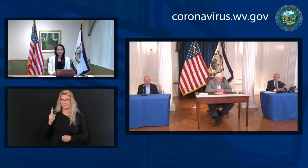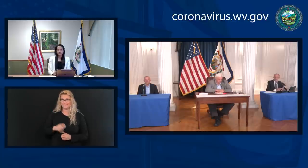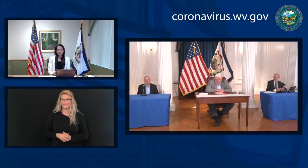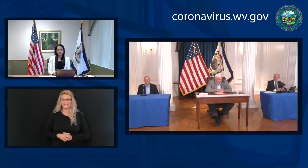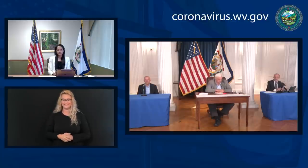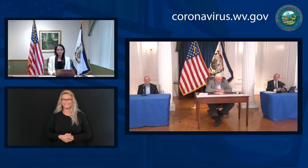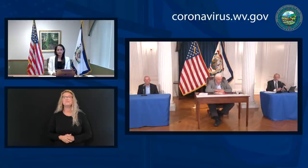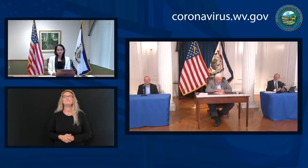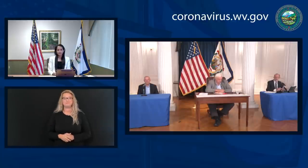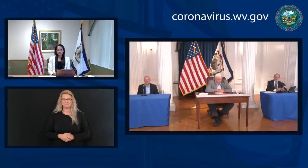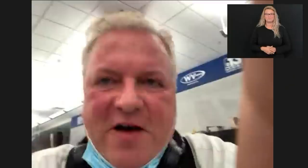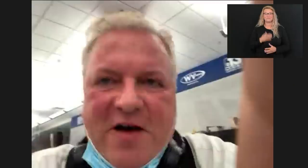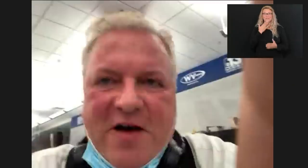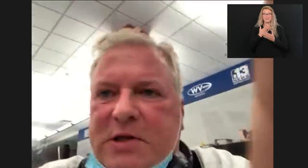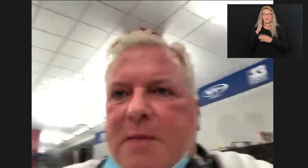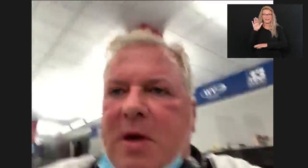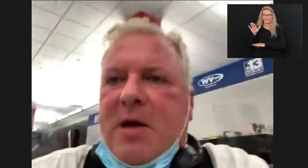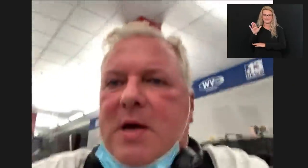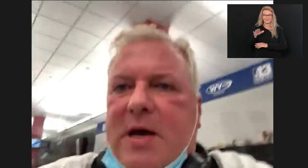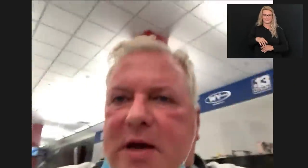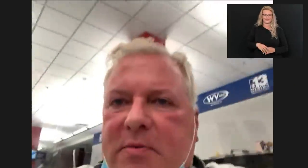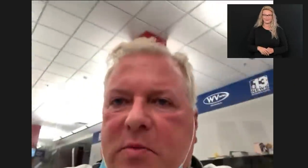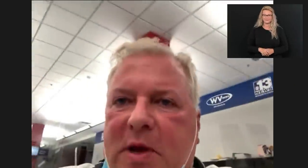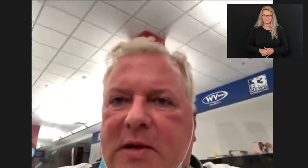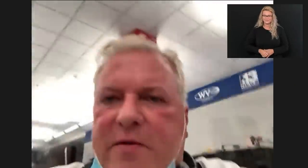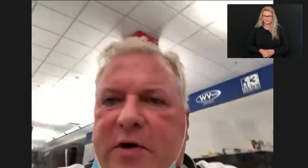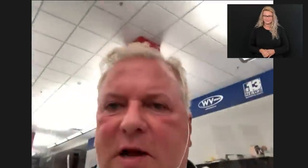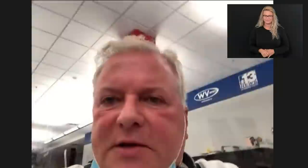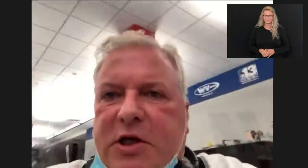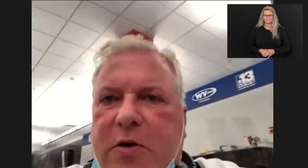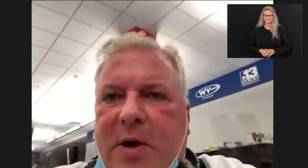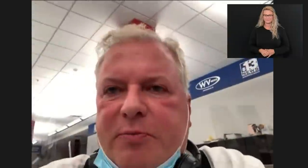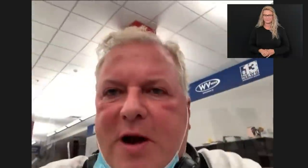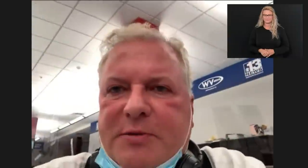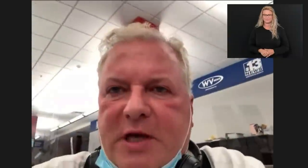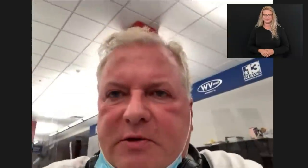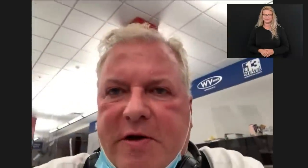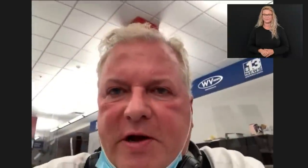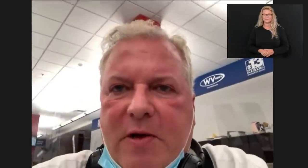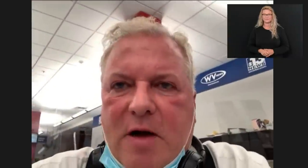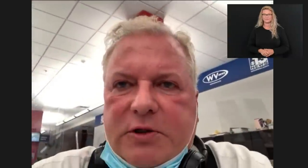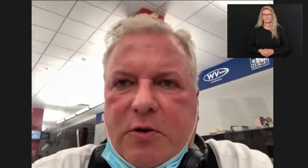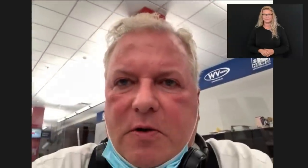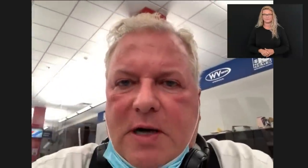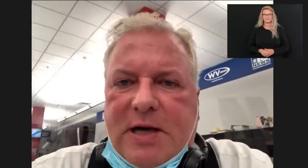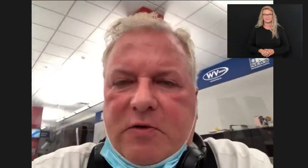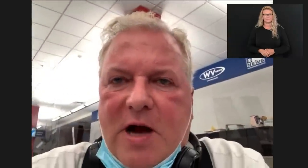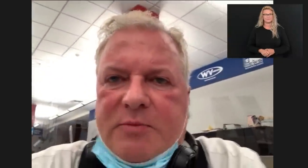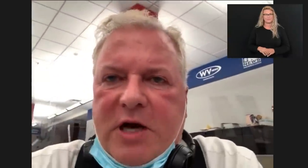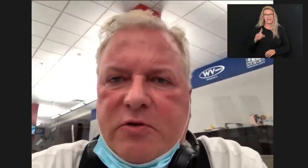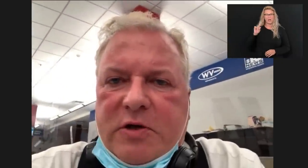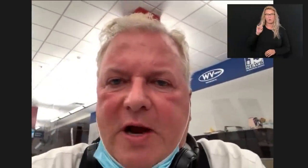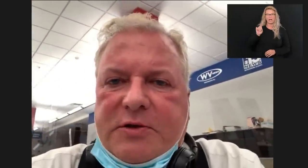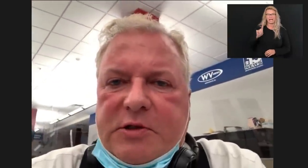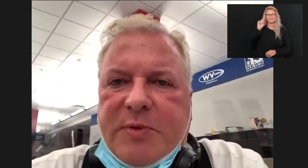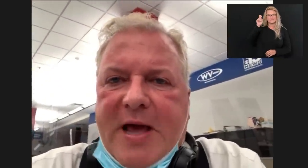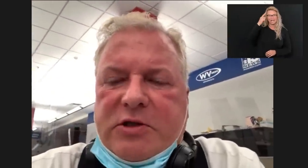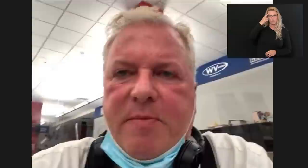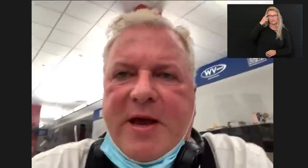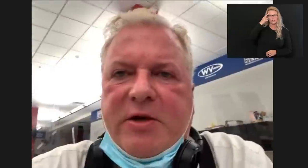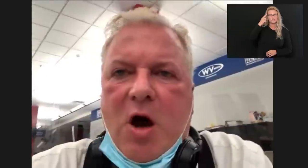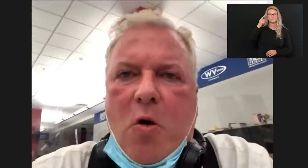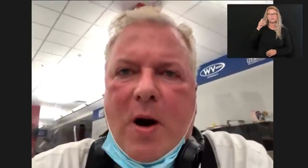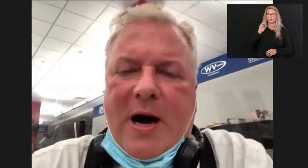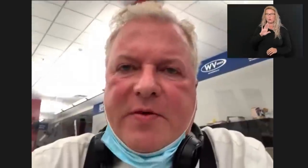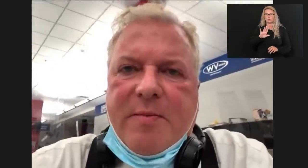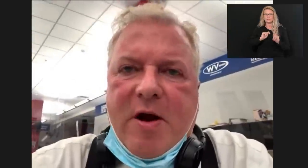Good afternoon, governor and staff members. Governor, I'll ask you and perhaps Secretary Crouch or Dr. Amjad to address this, but as